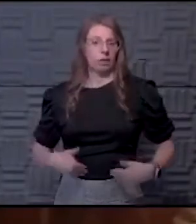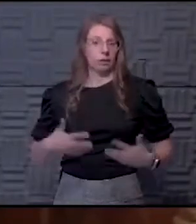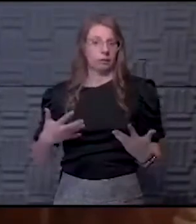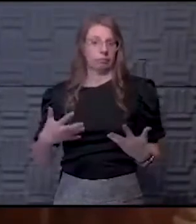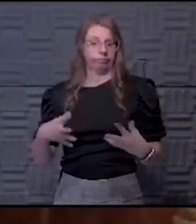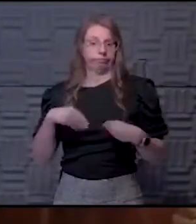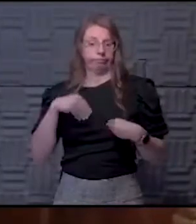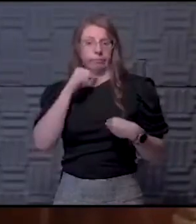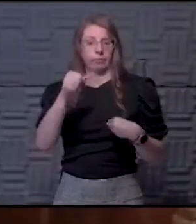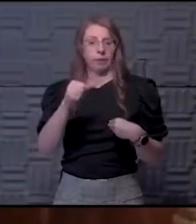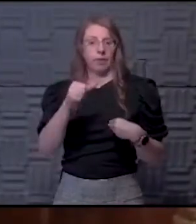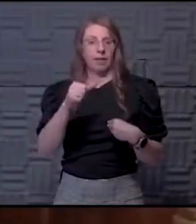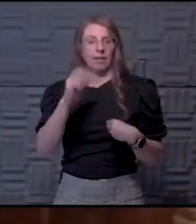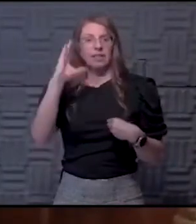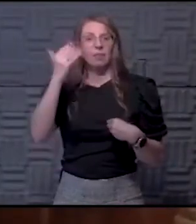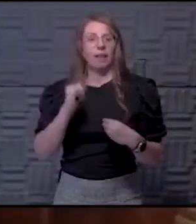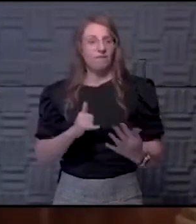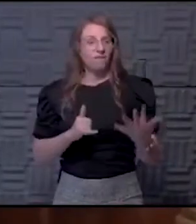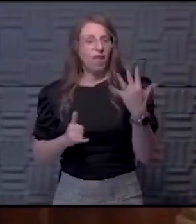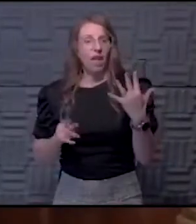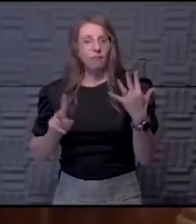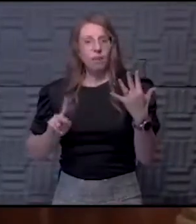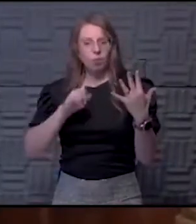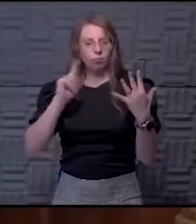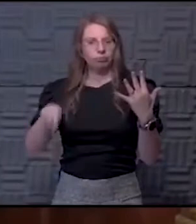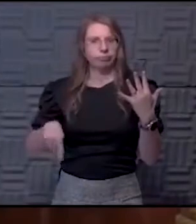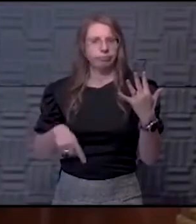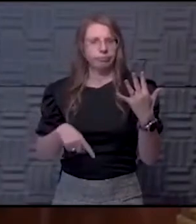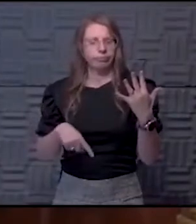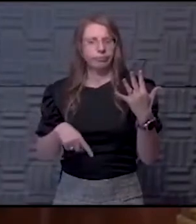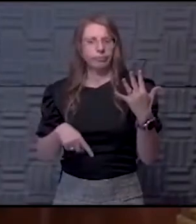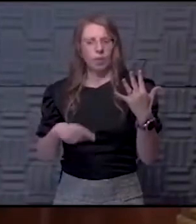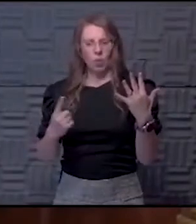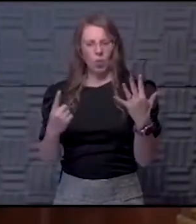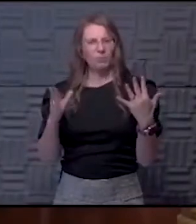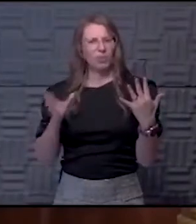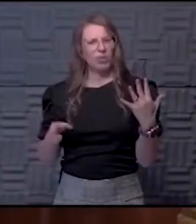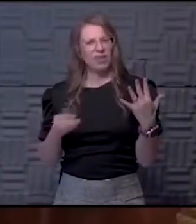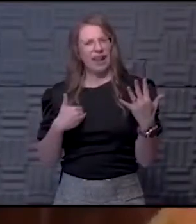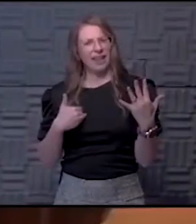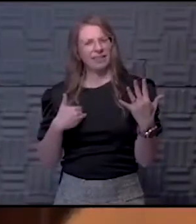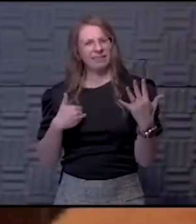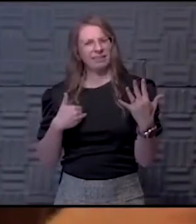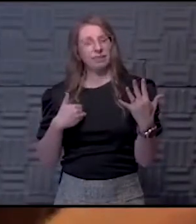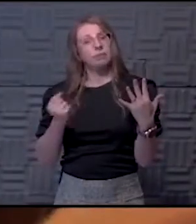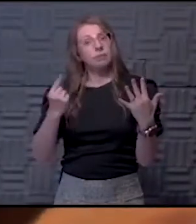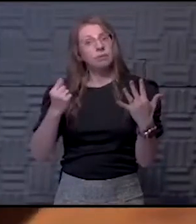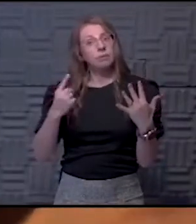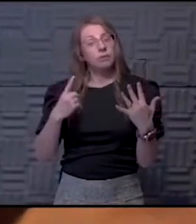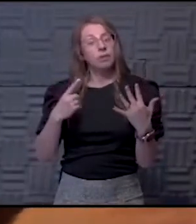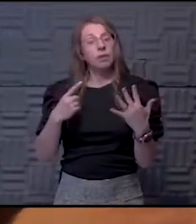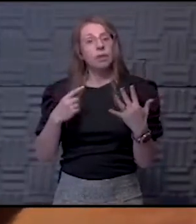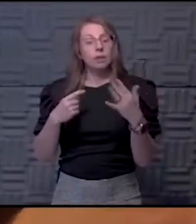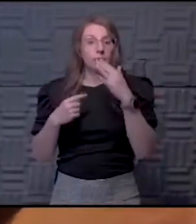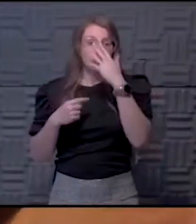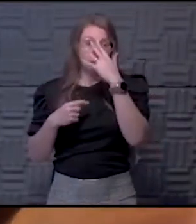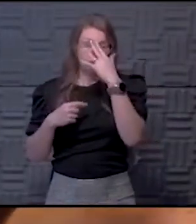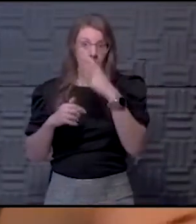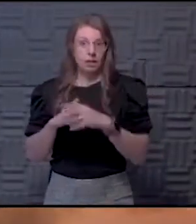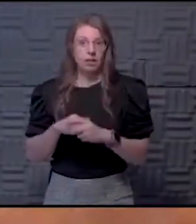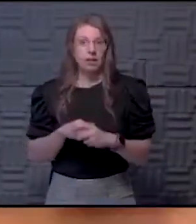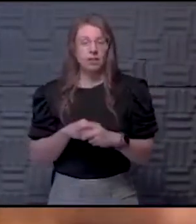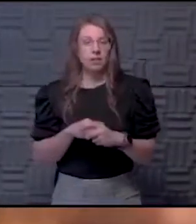seem like 5 people had had that reaction when 1 person had. And the other thing is that is